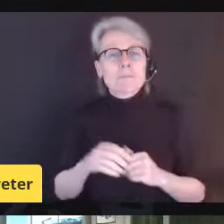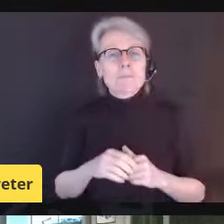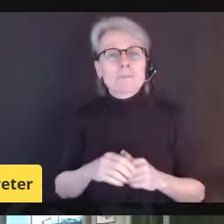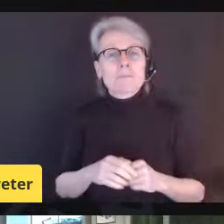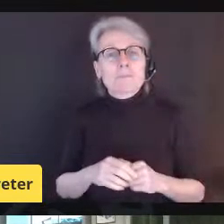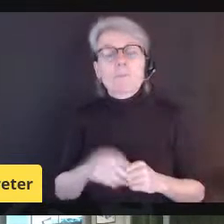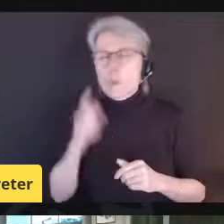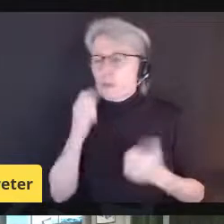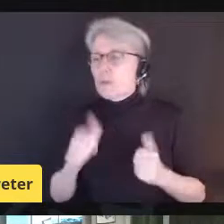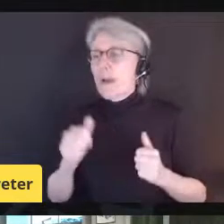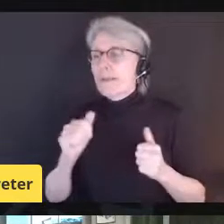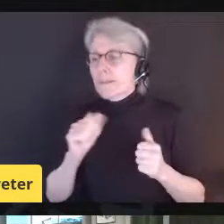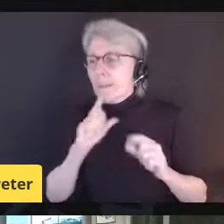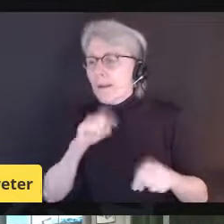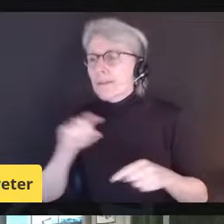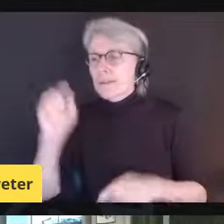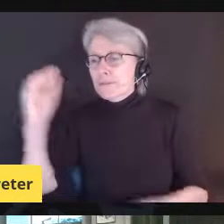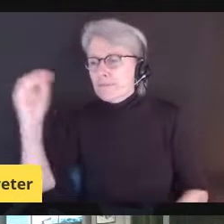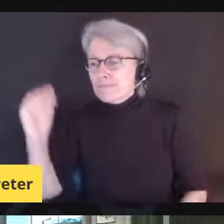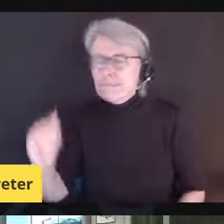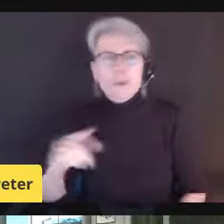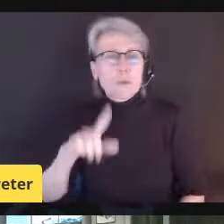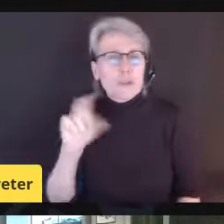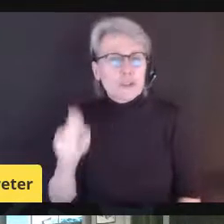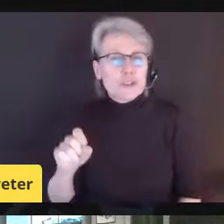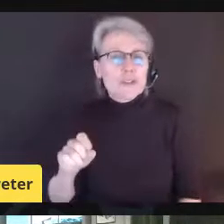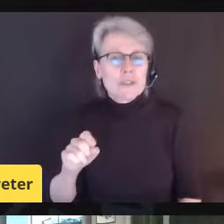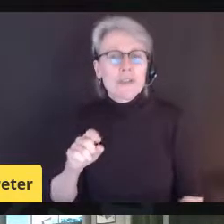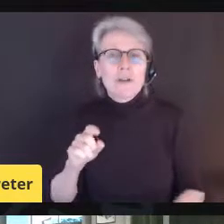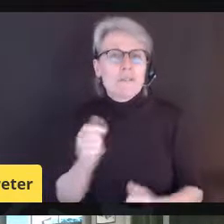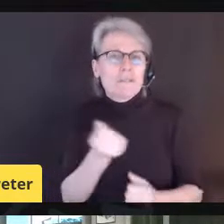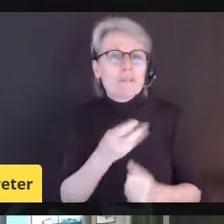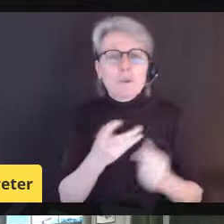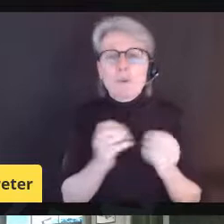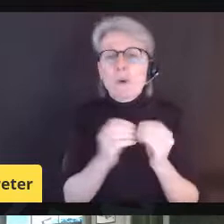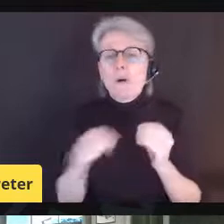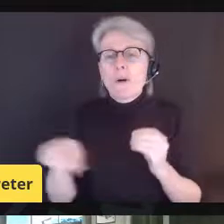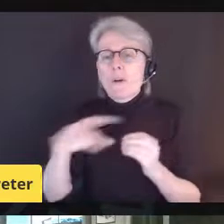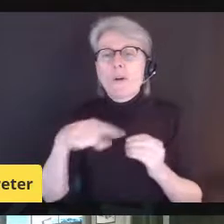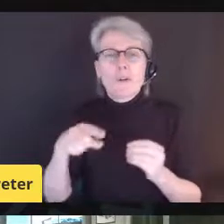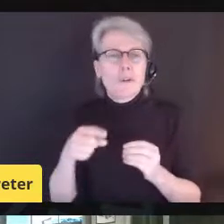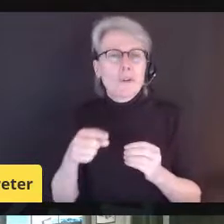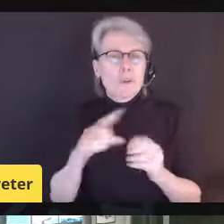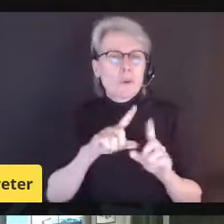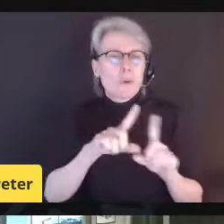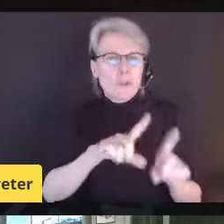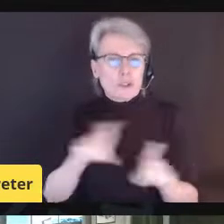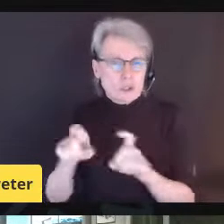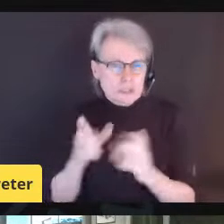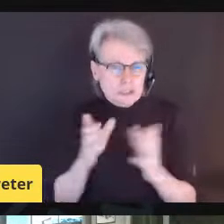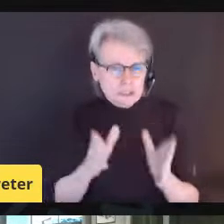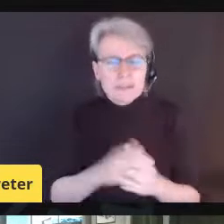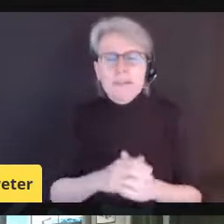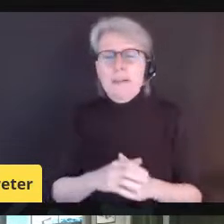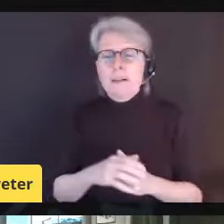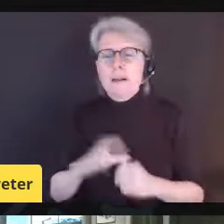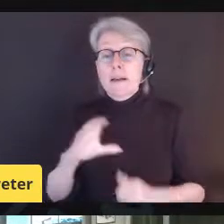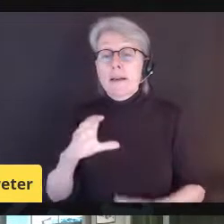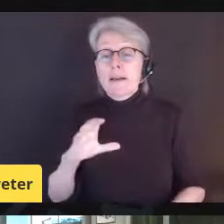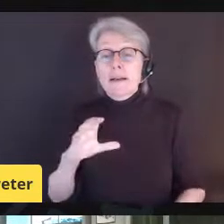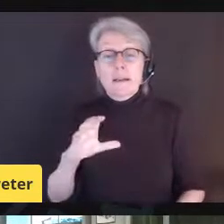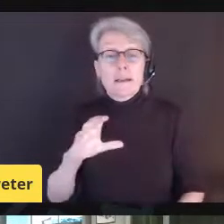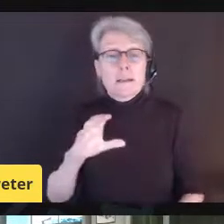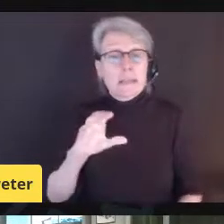try to get through them as well after we've run through a few more questions. But for Sarah as well, when you go in the cave, do you